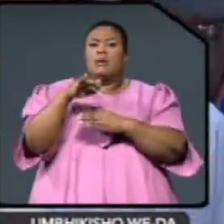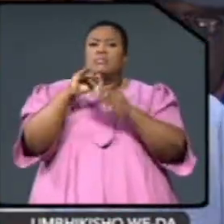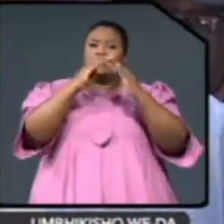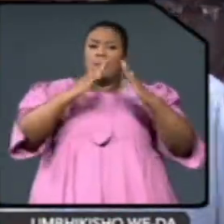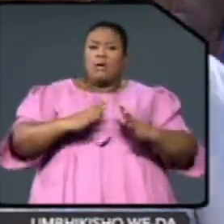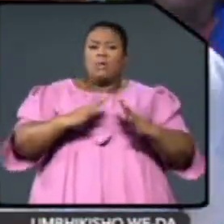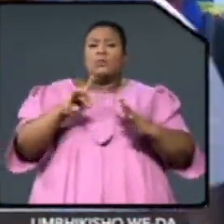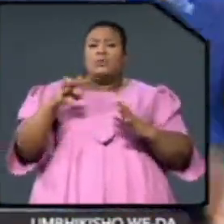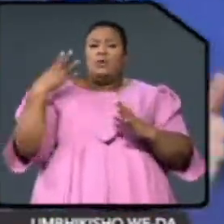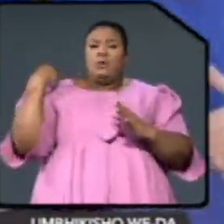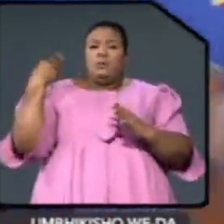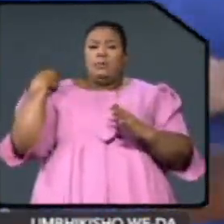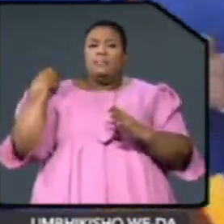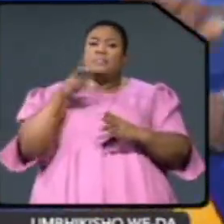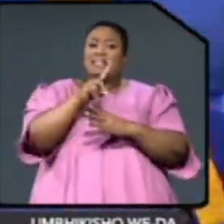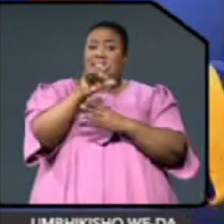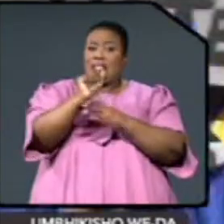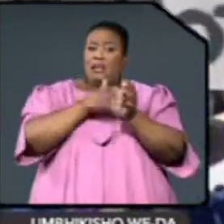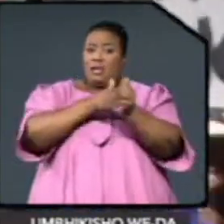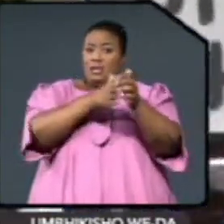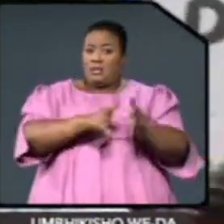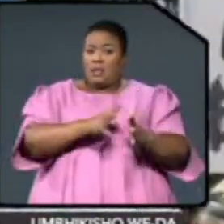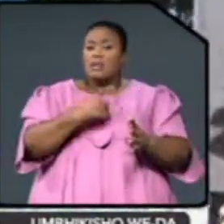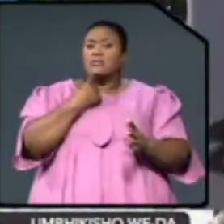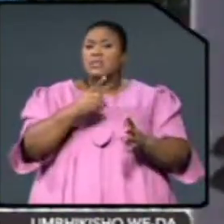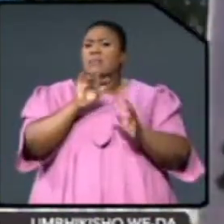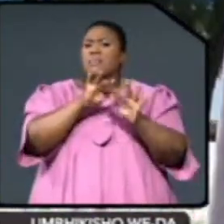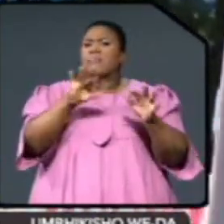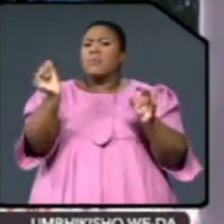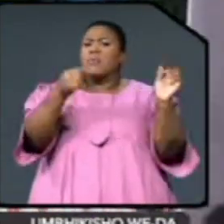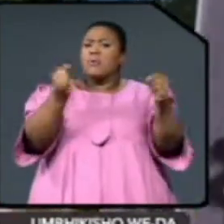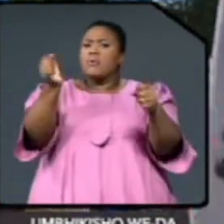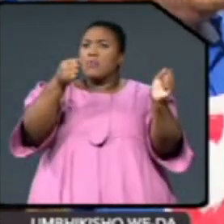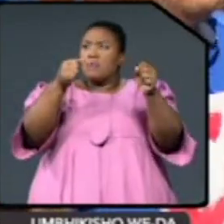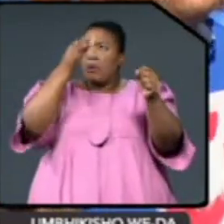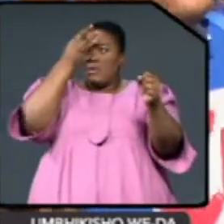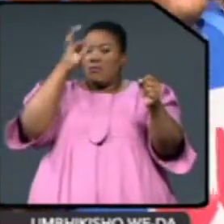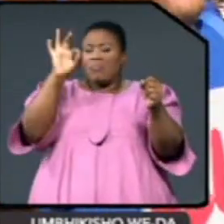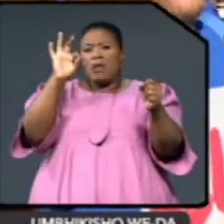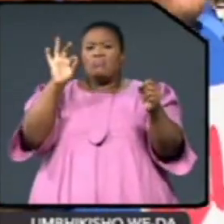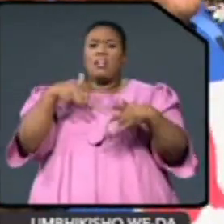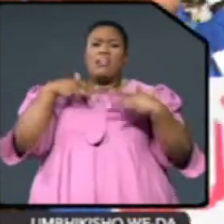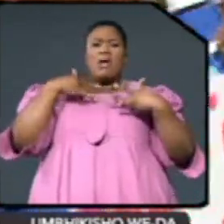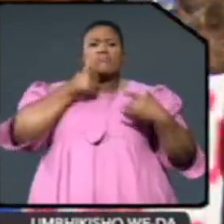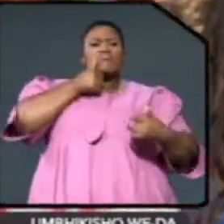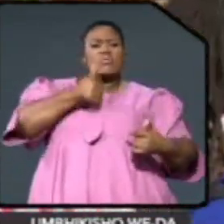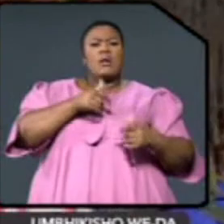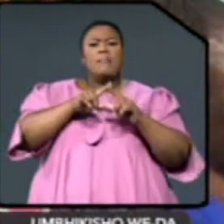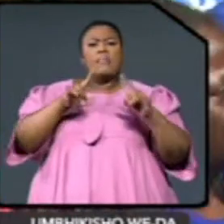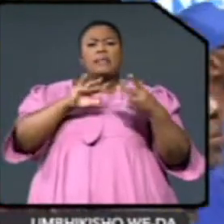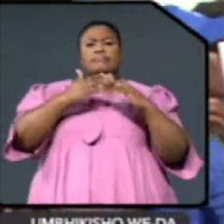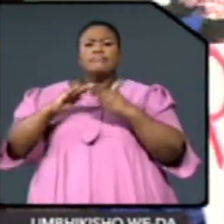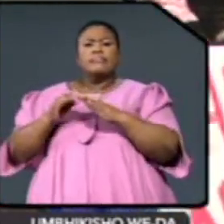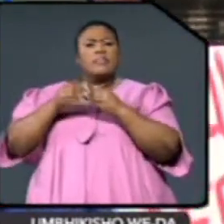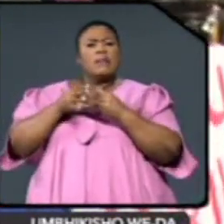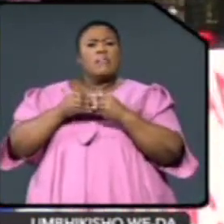uJohn Steenhuisen uthi labo abajutshwe nguhulumeni ey'khundleni eyiphezulu bakhomba ngophakathi ekubeni izakhamuzi ithwele